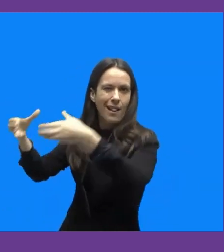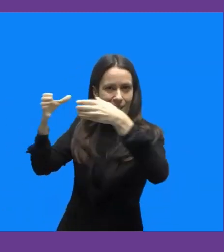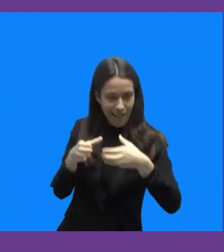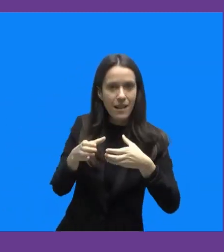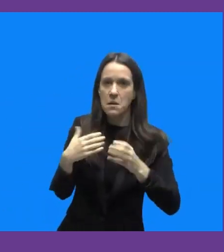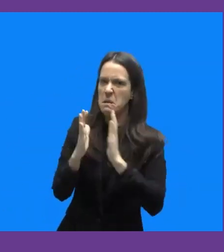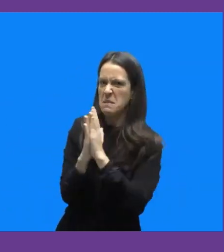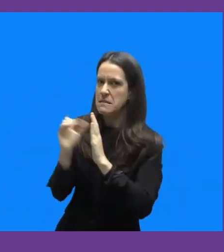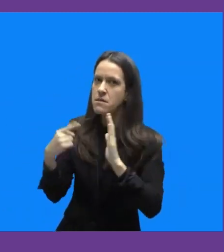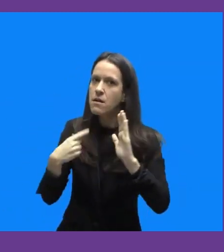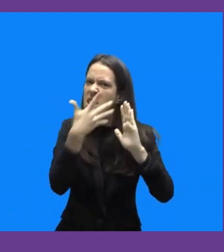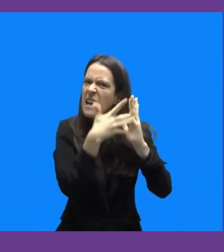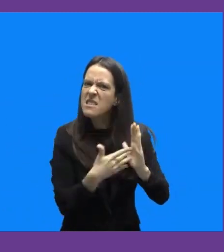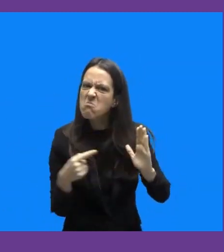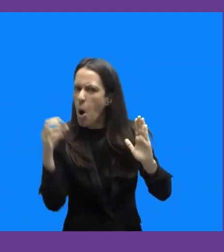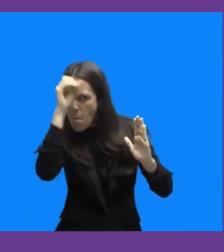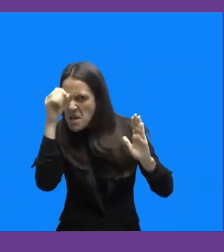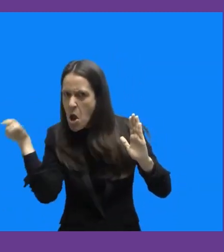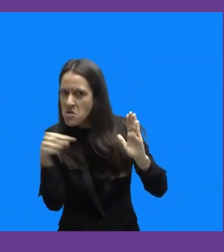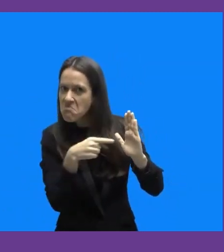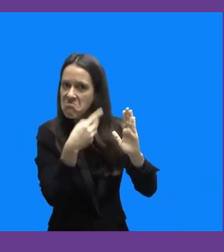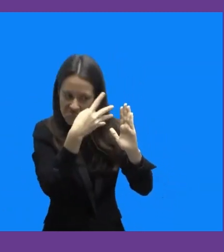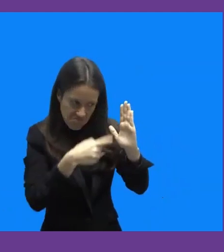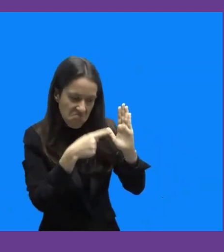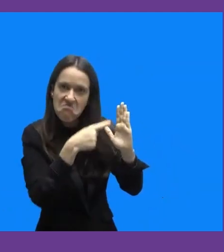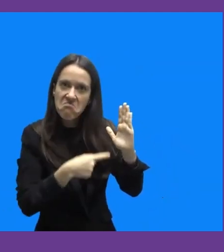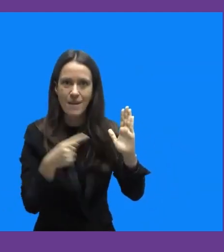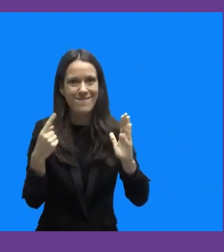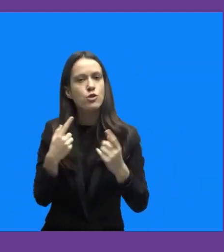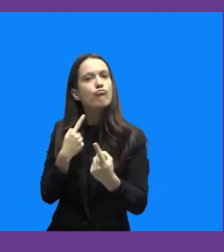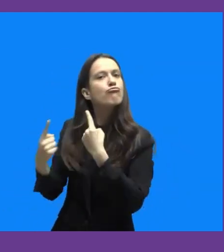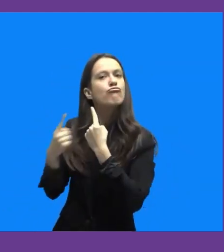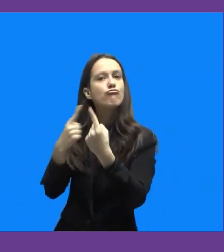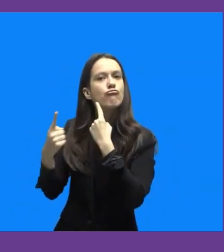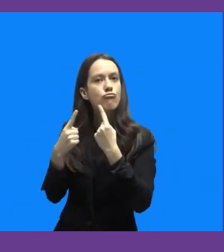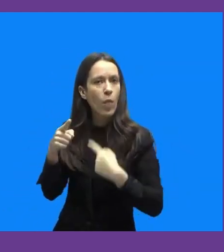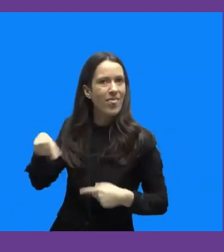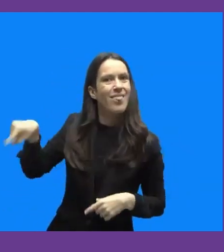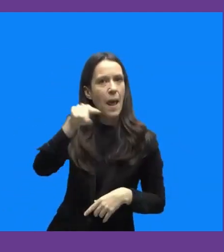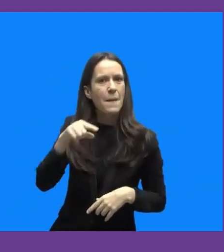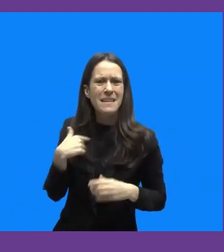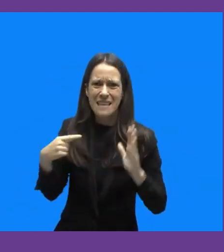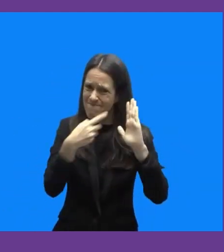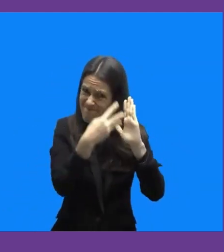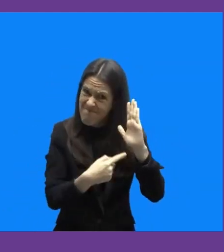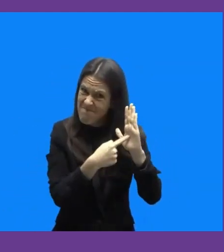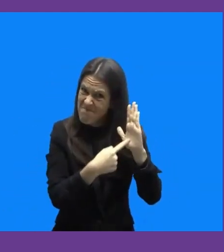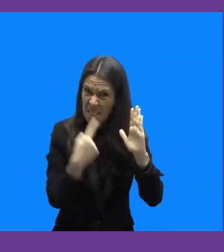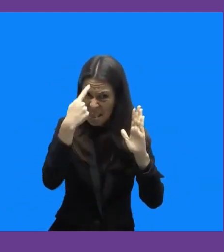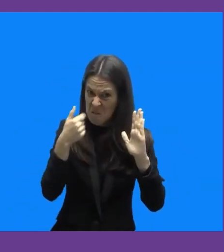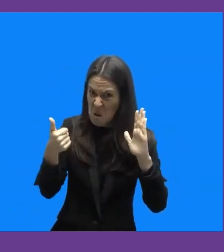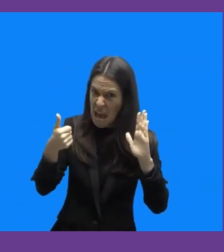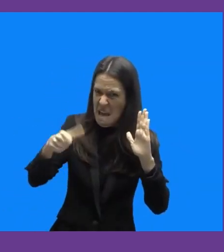effort and this exercise. And we went to them and questioned them on